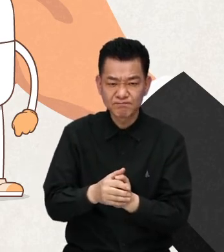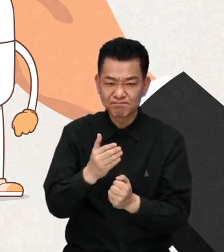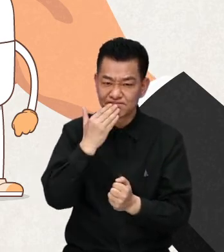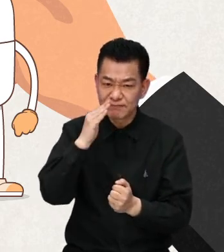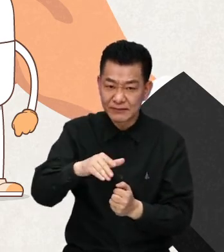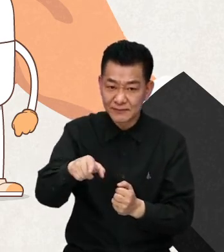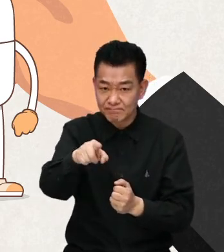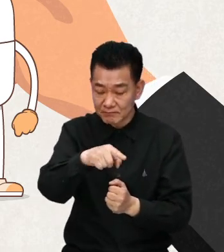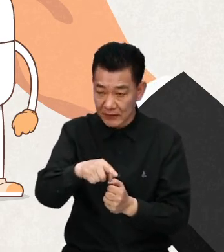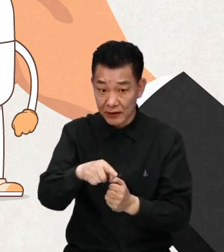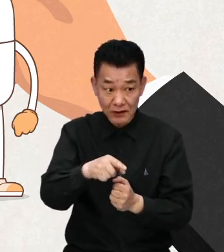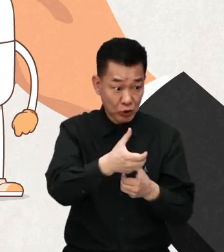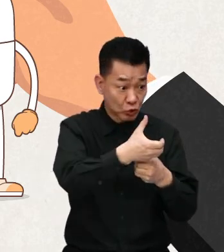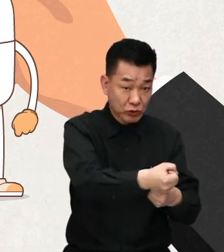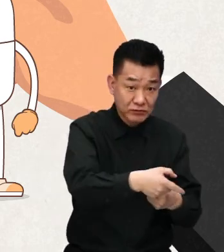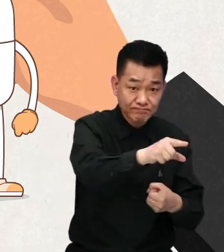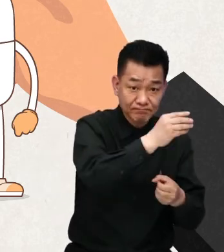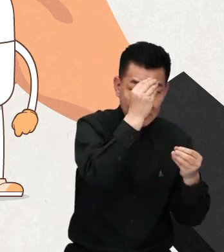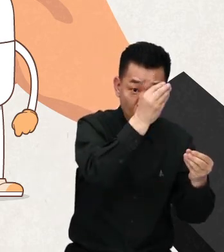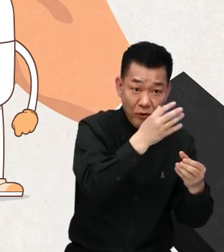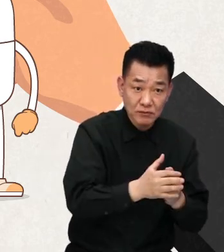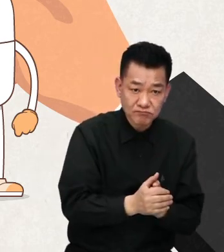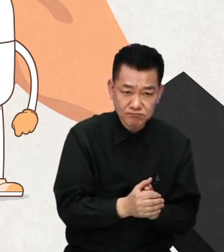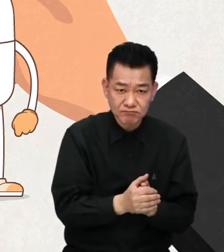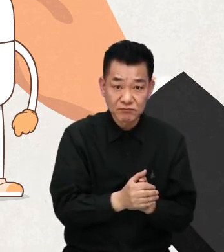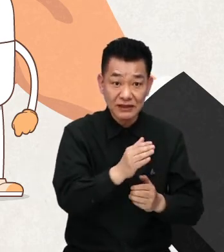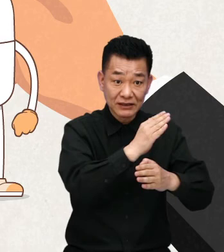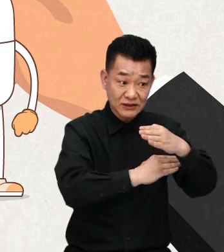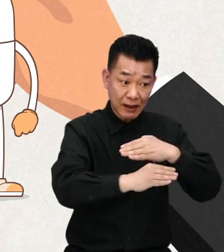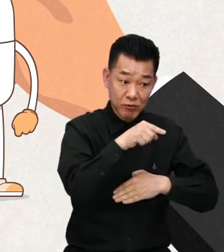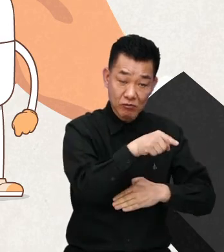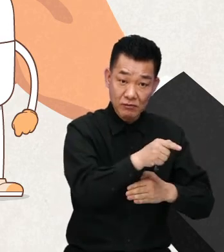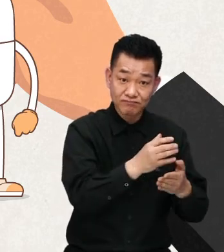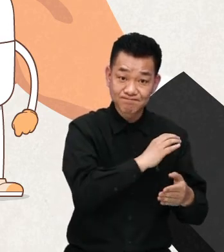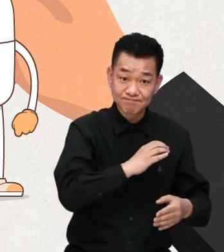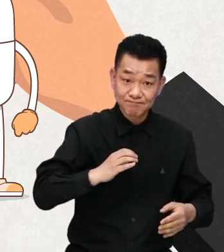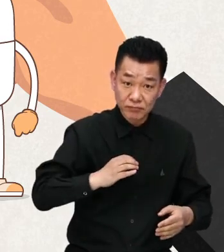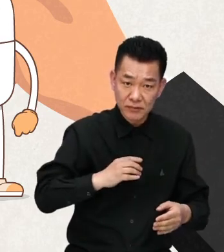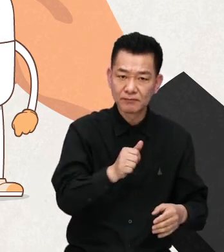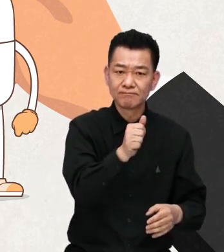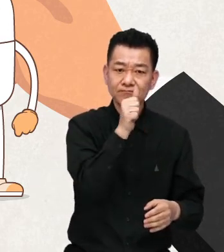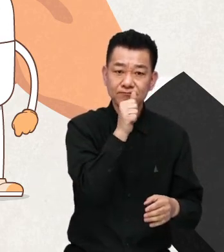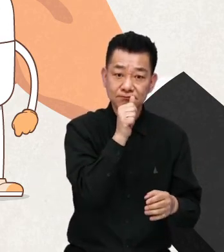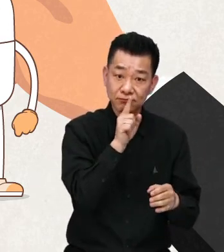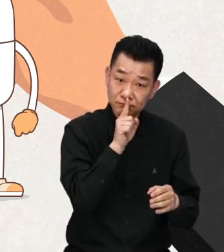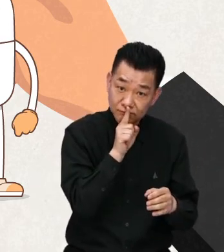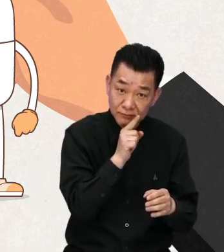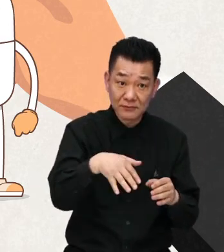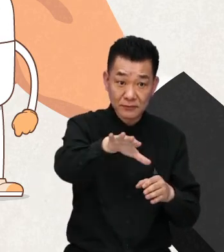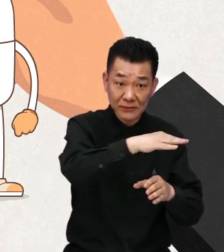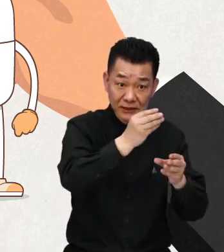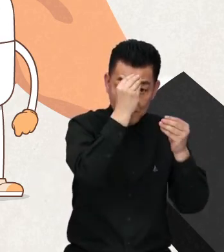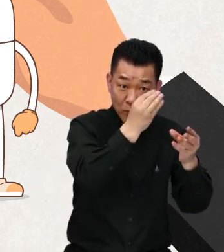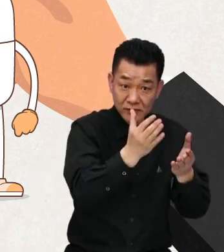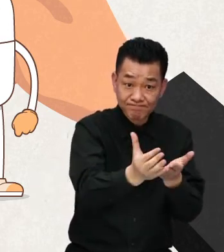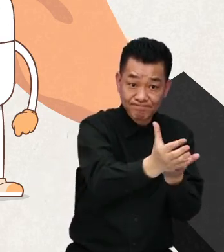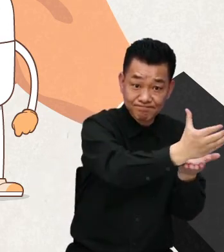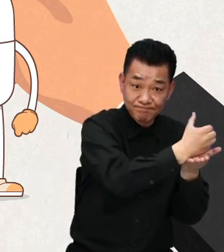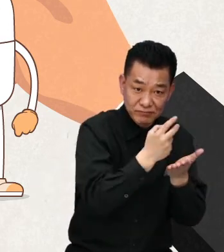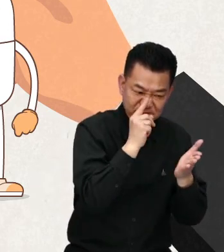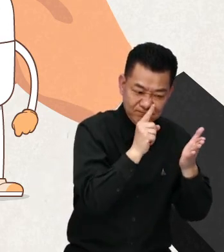collection and investigation confidentially when there is a reliable information on violations of the rights of persons